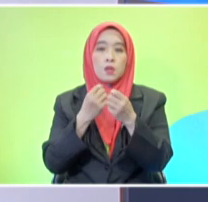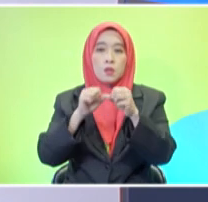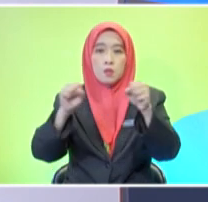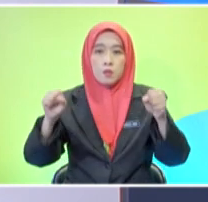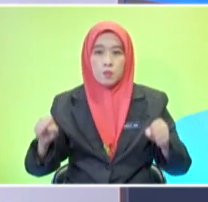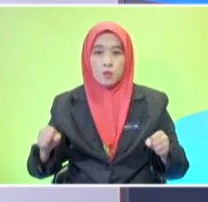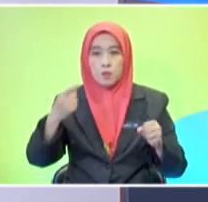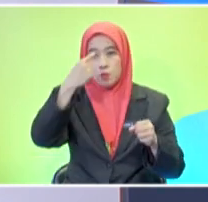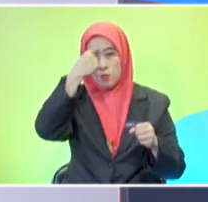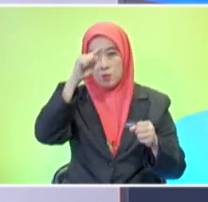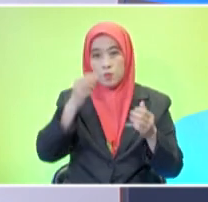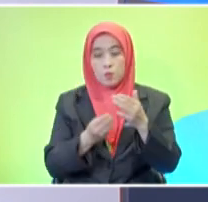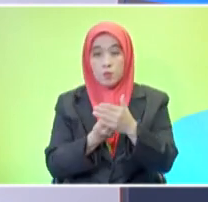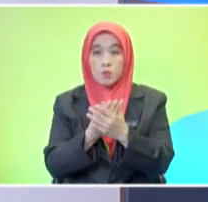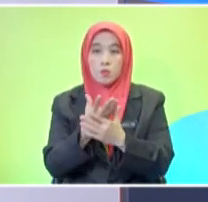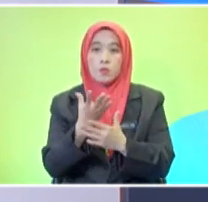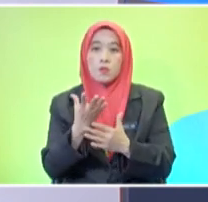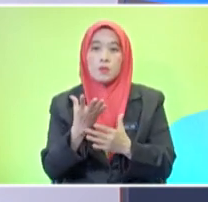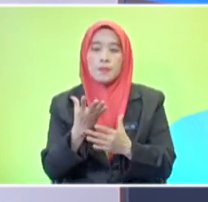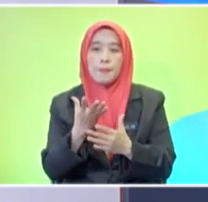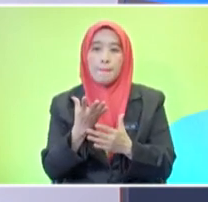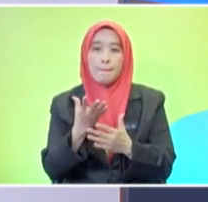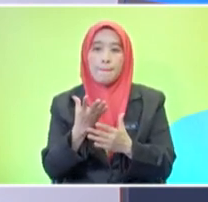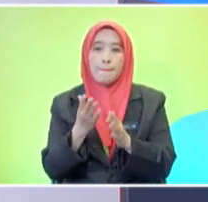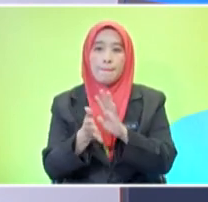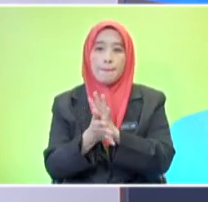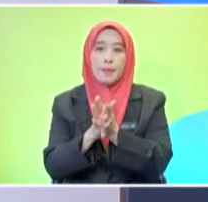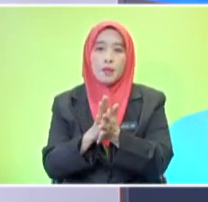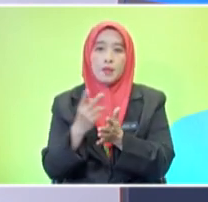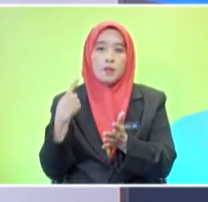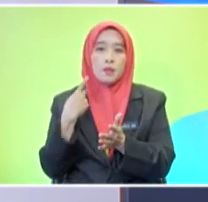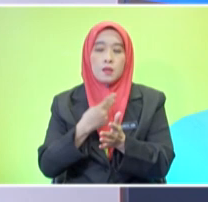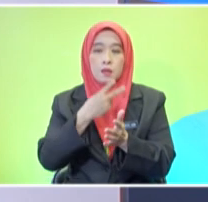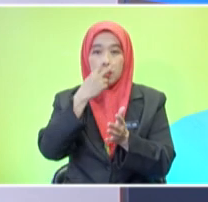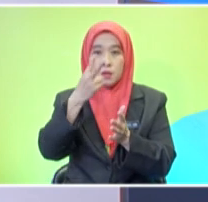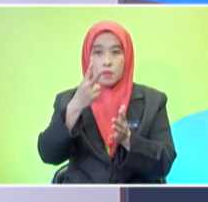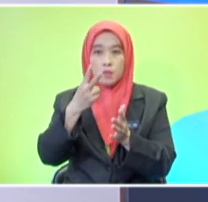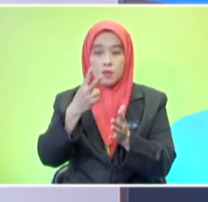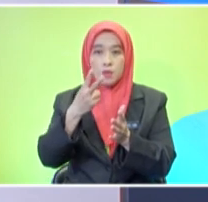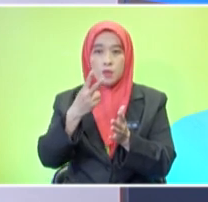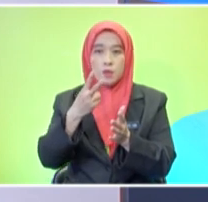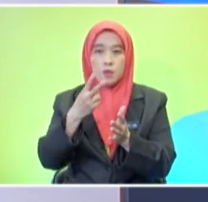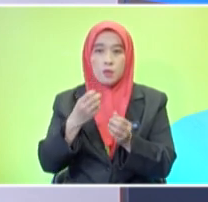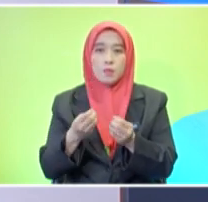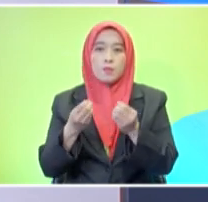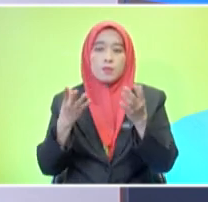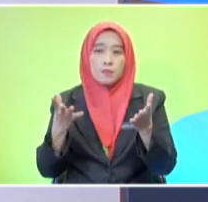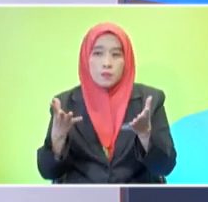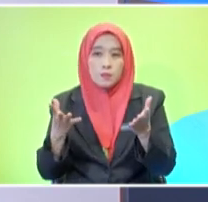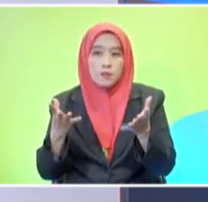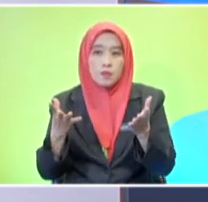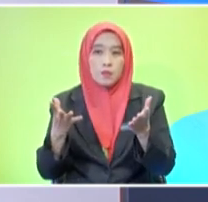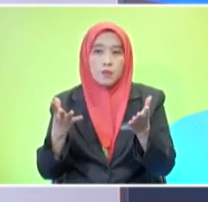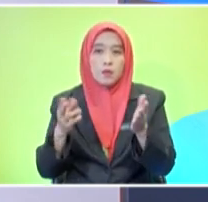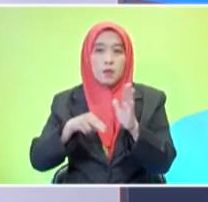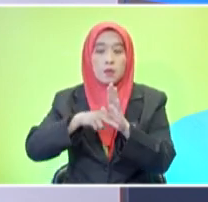for plants within the plants. Okay, so as you can see, the weeks represent the manipulated variable, right? And the